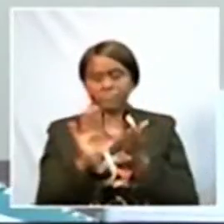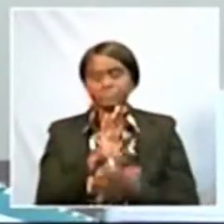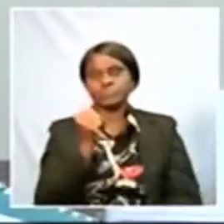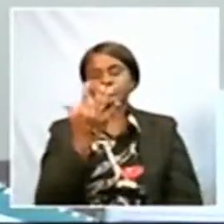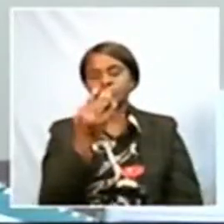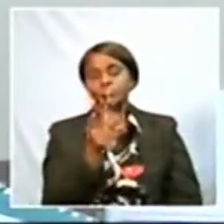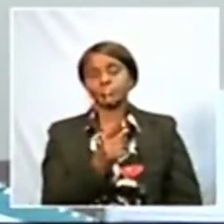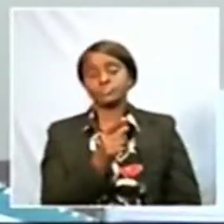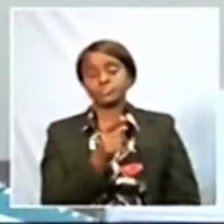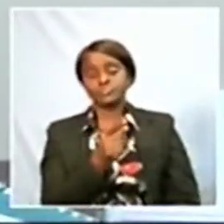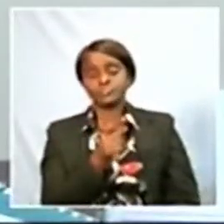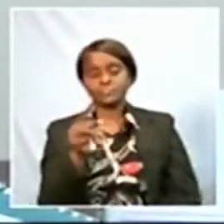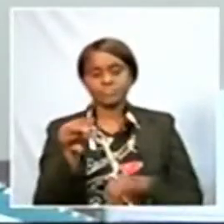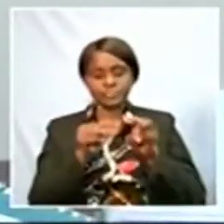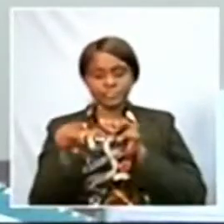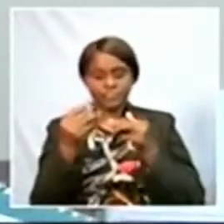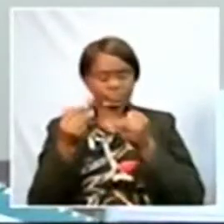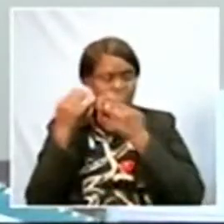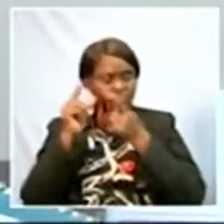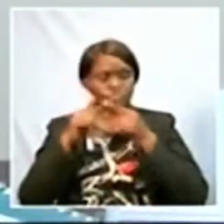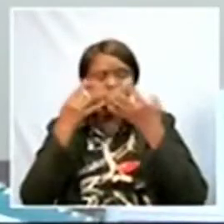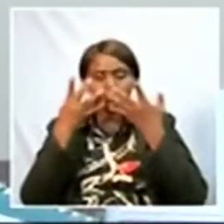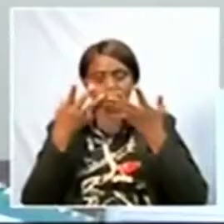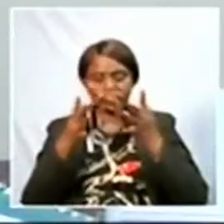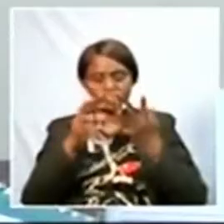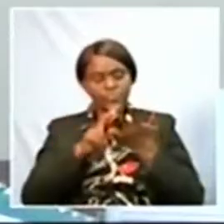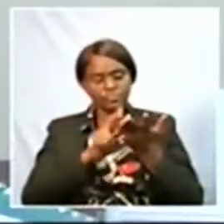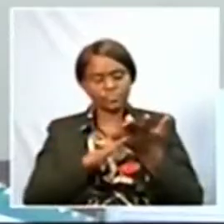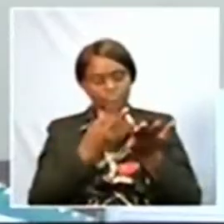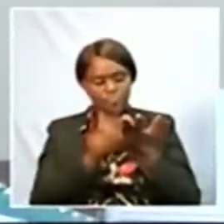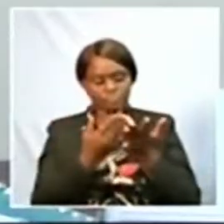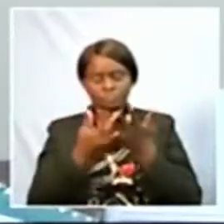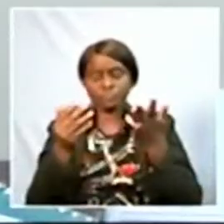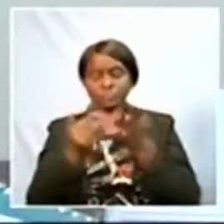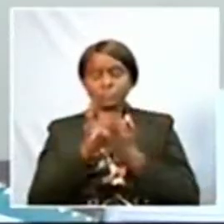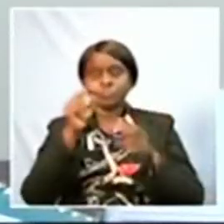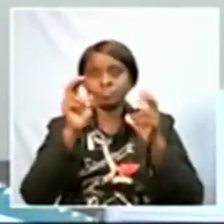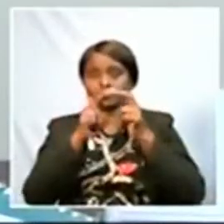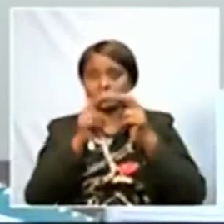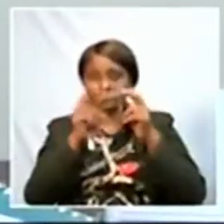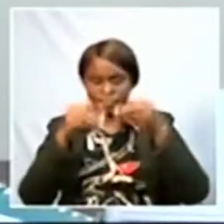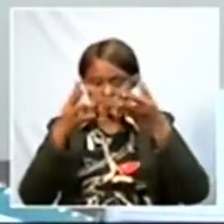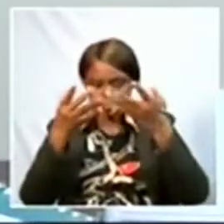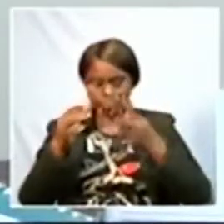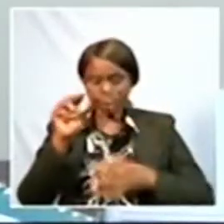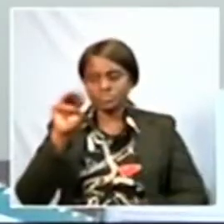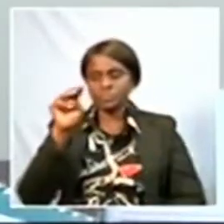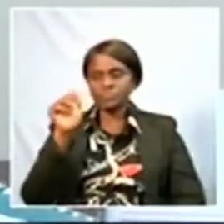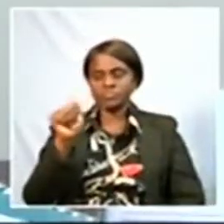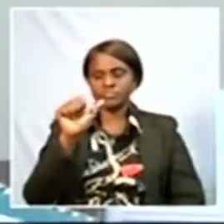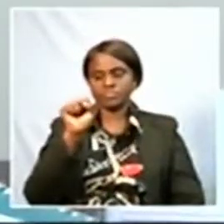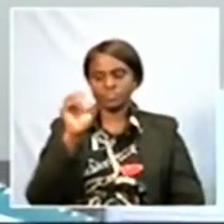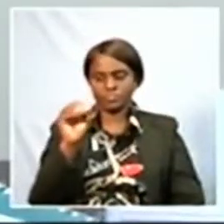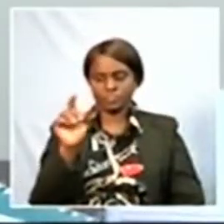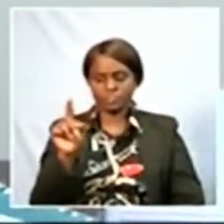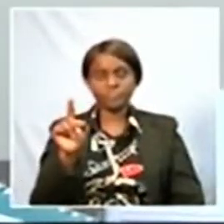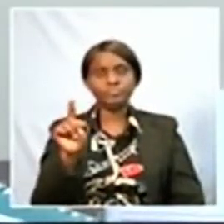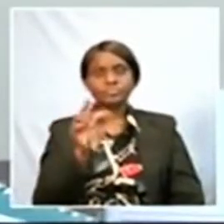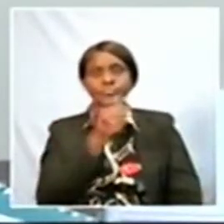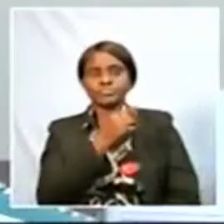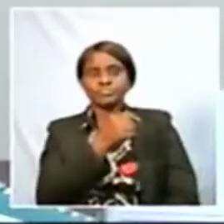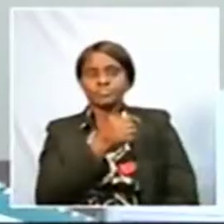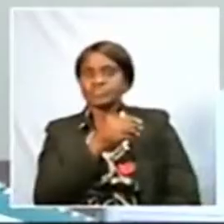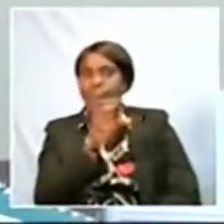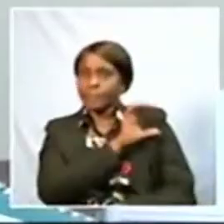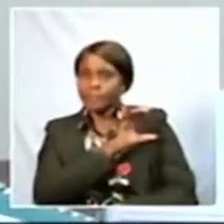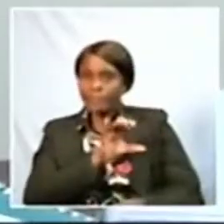15. Management wishes to report that a new contract was awarded to Maso Construction and General Dealers